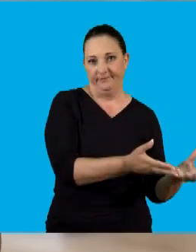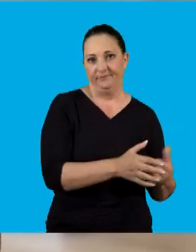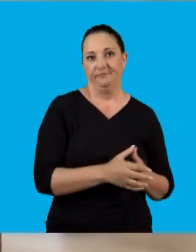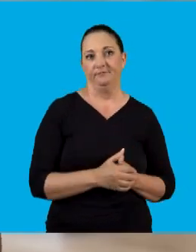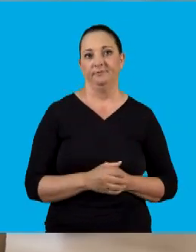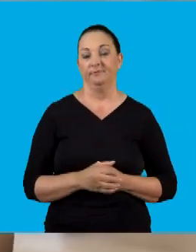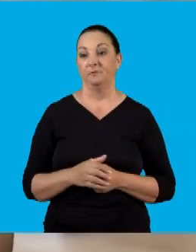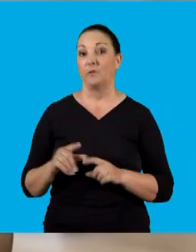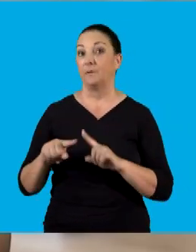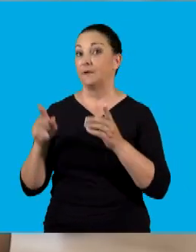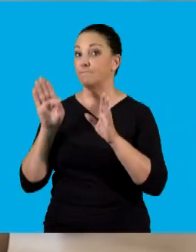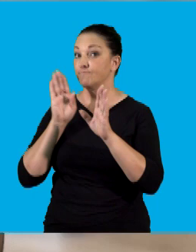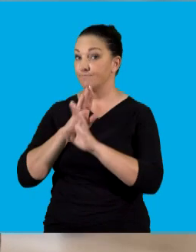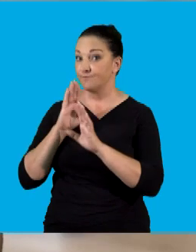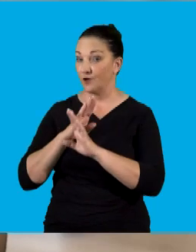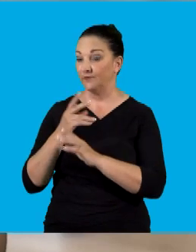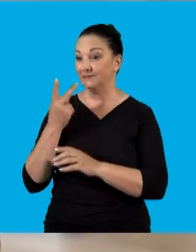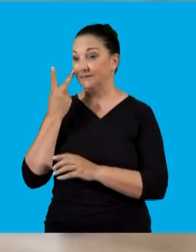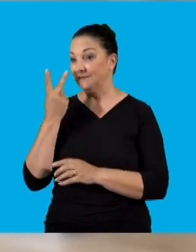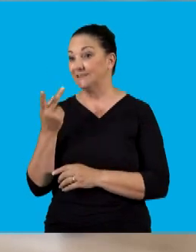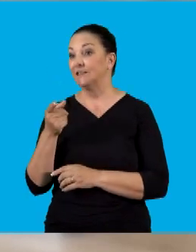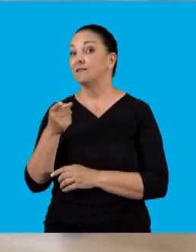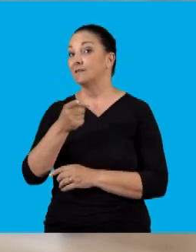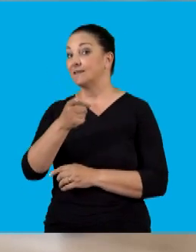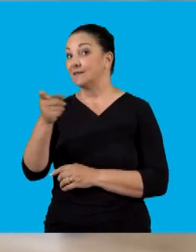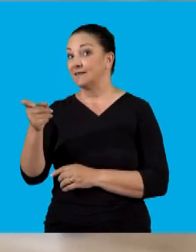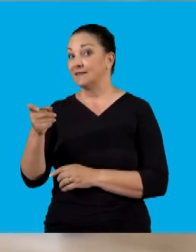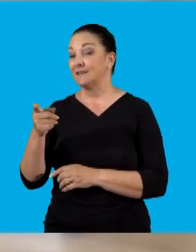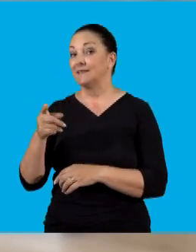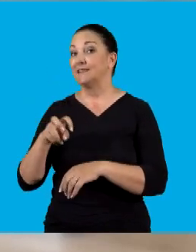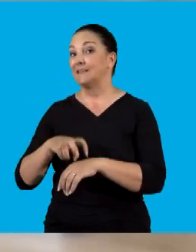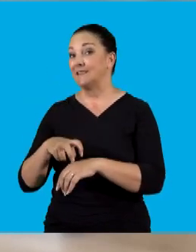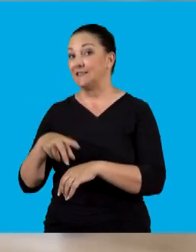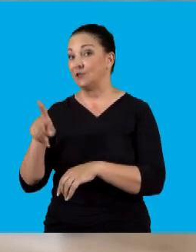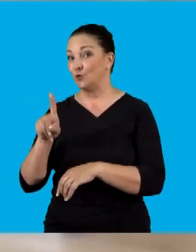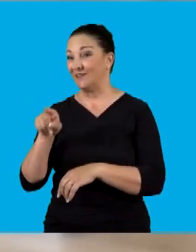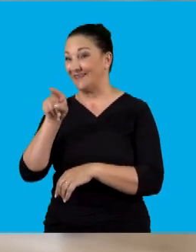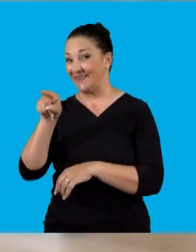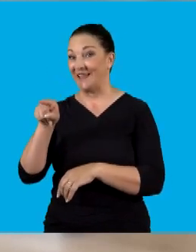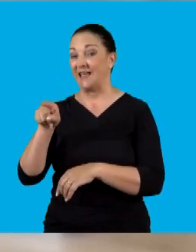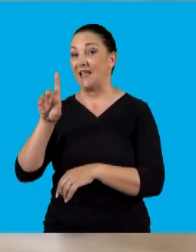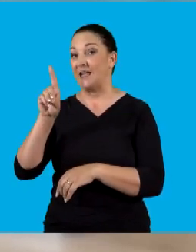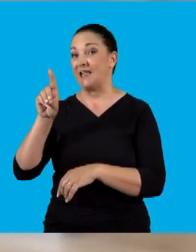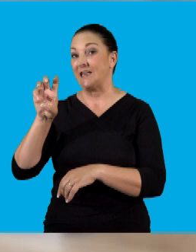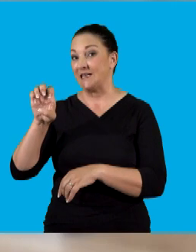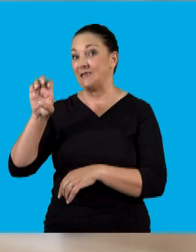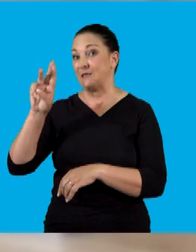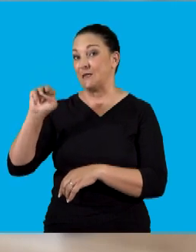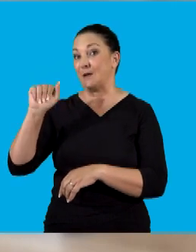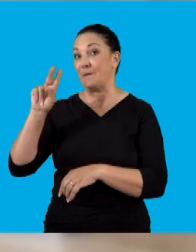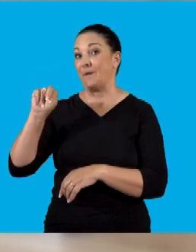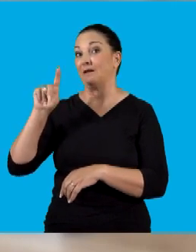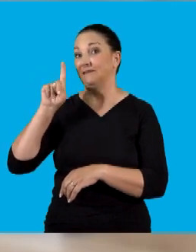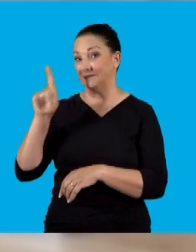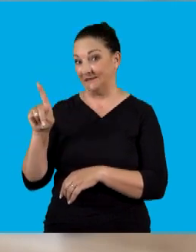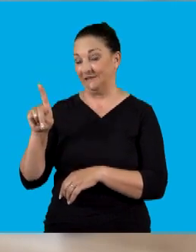the needs of the people, while the private sector has to offer services that deals with the demand. So can you imagine